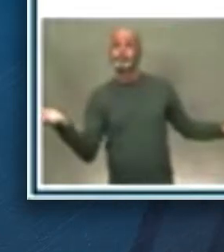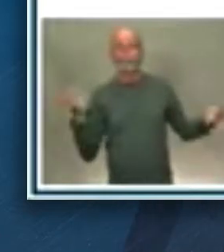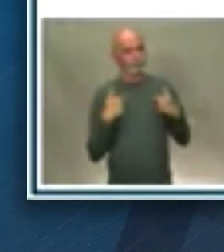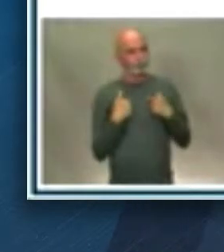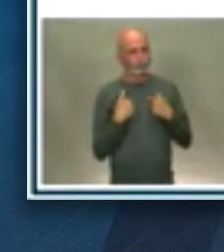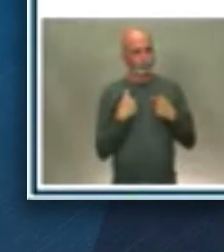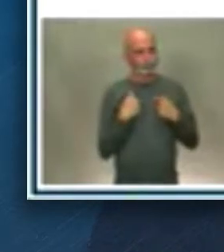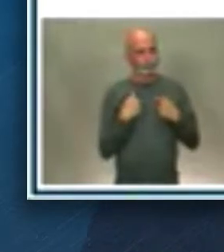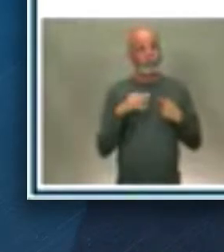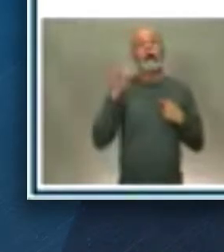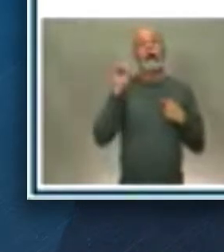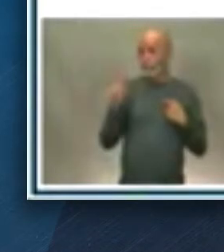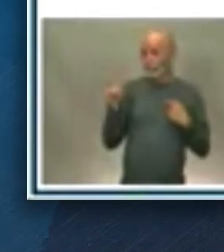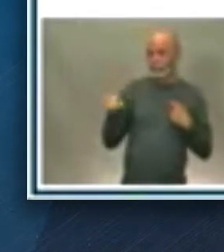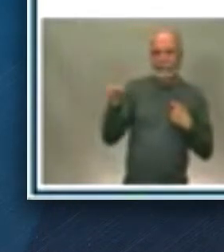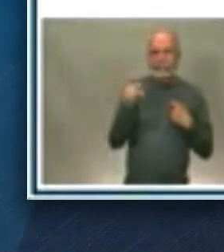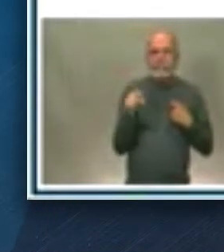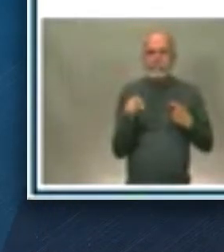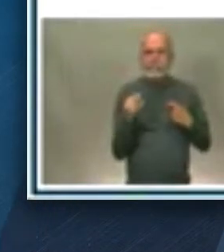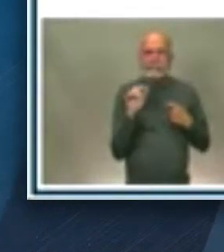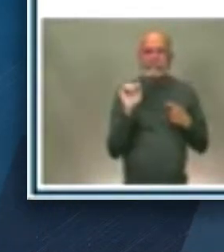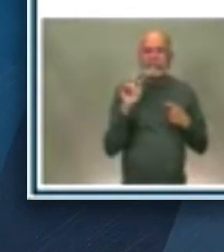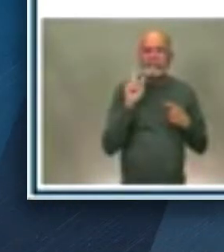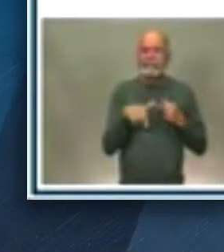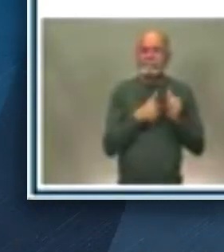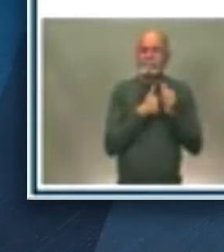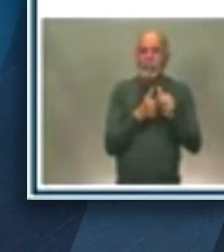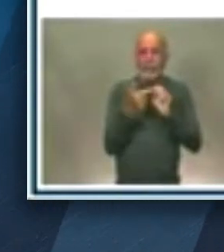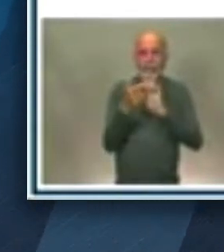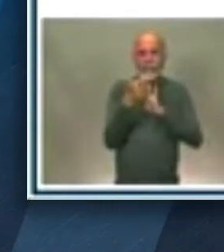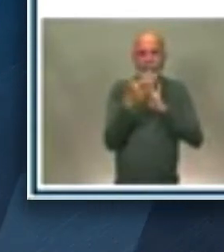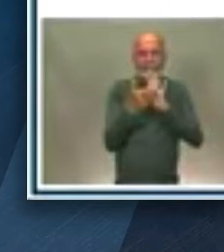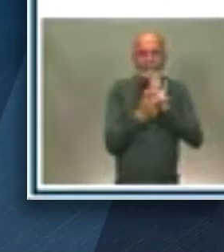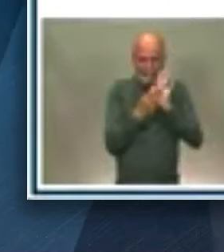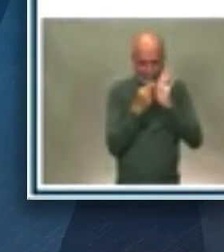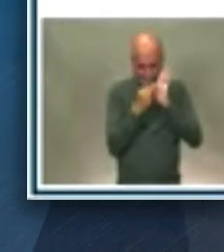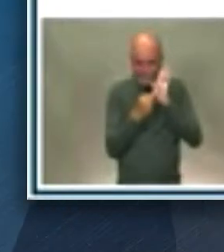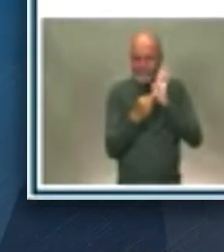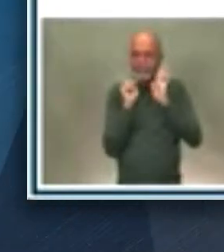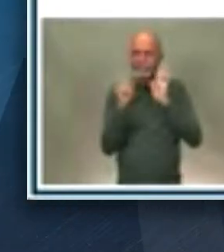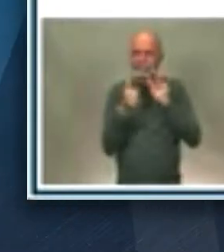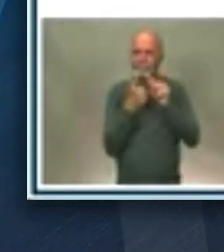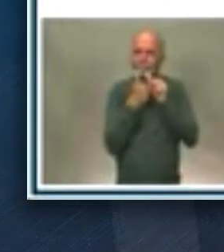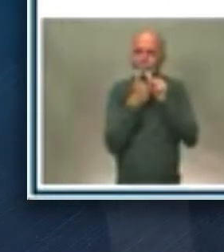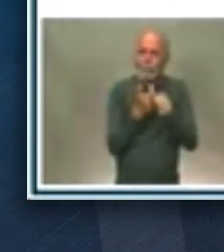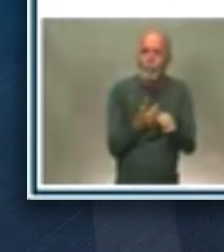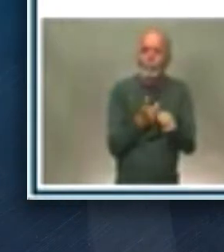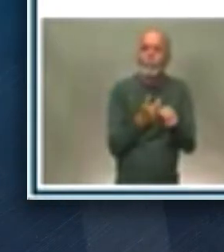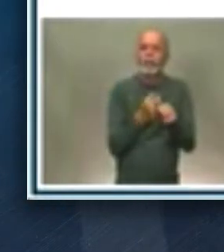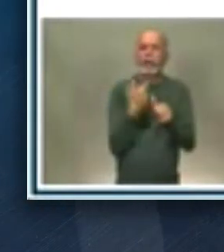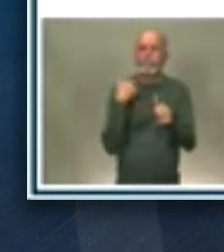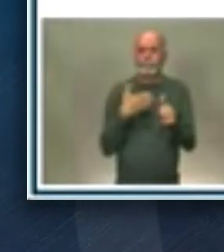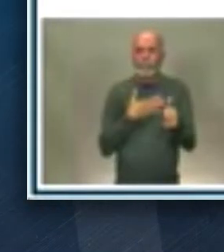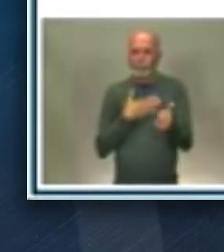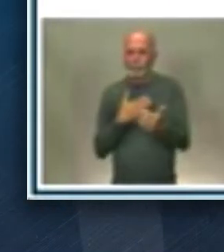legal, you know, privacy, human rights issues that you need to be aware of as you're creating those policies. One of the